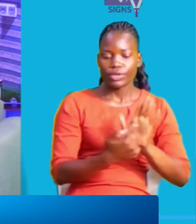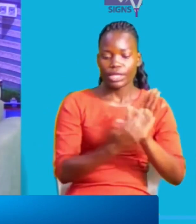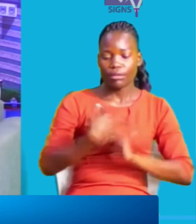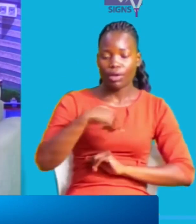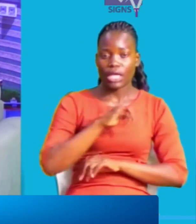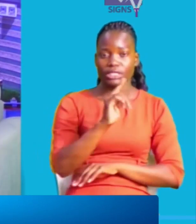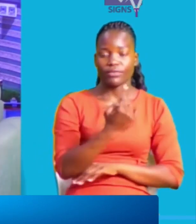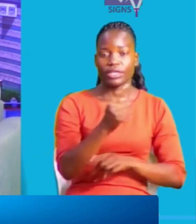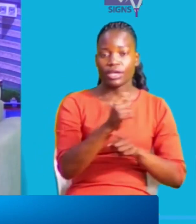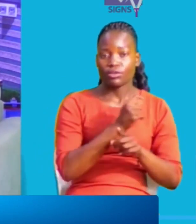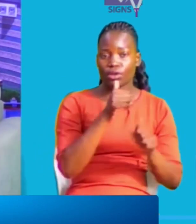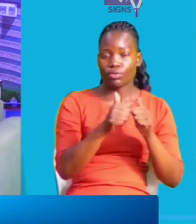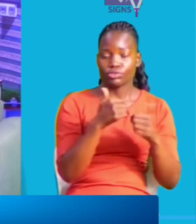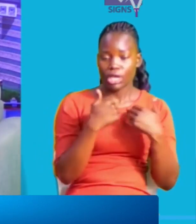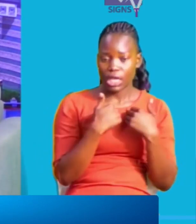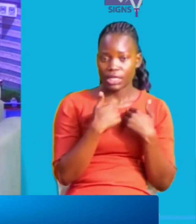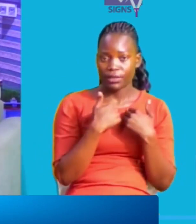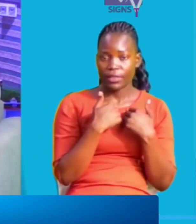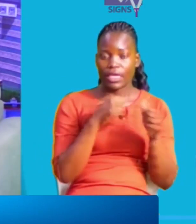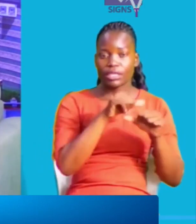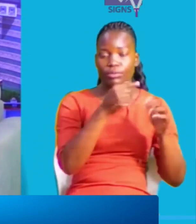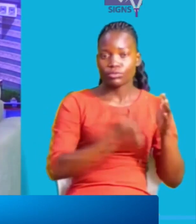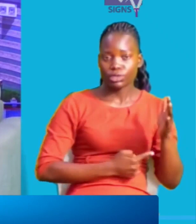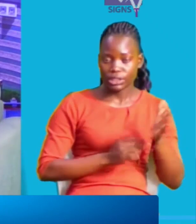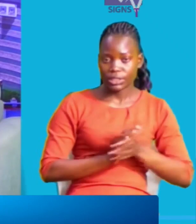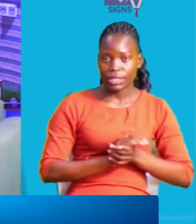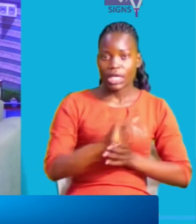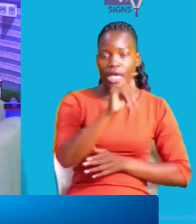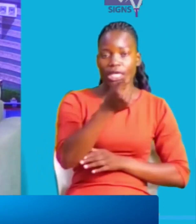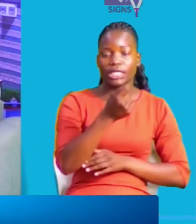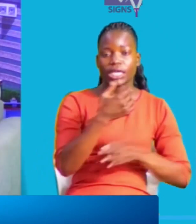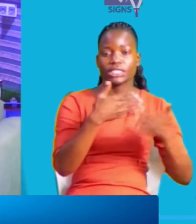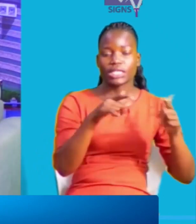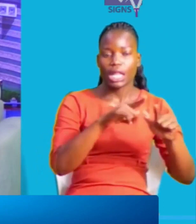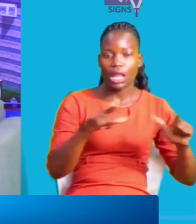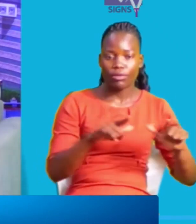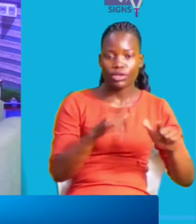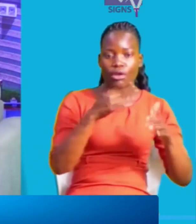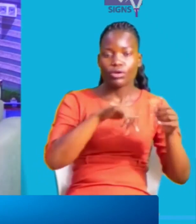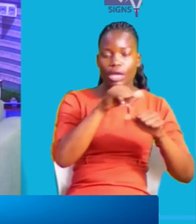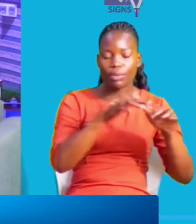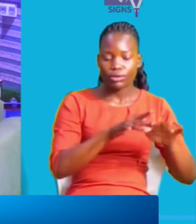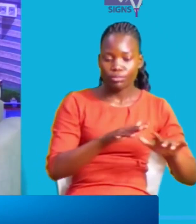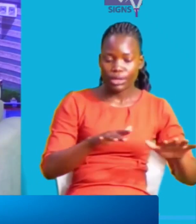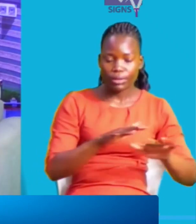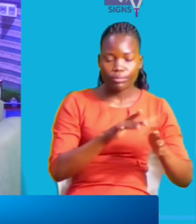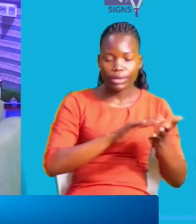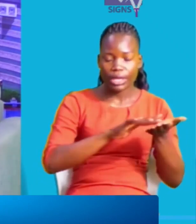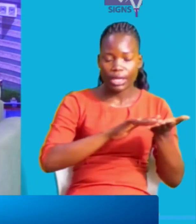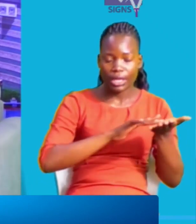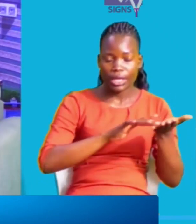the first training we are undergo, it's about the Kenyan Sign Language. What about Braille? They're just